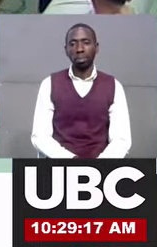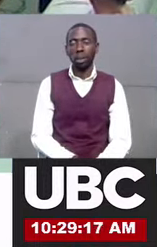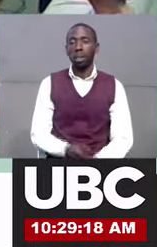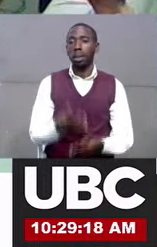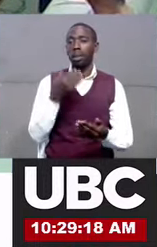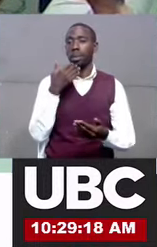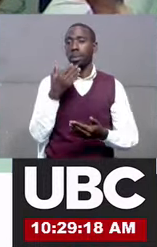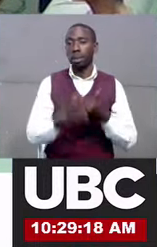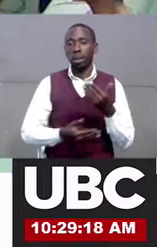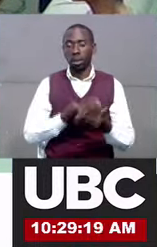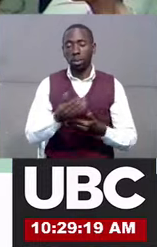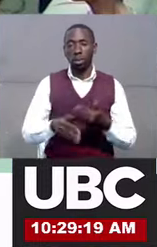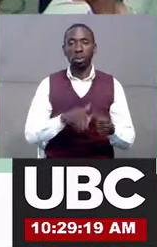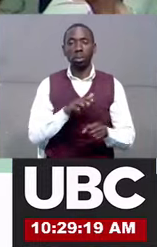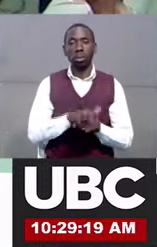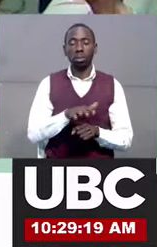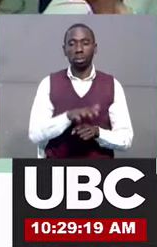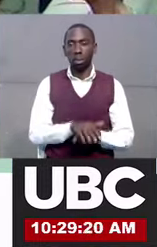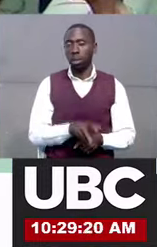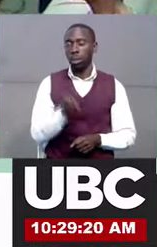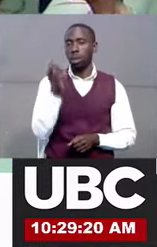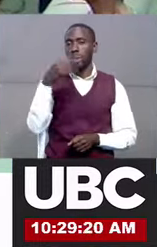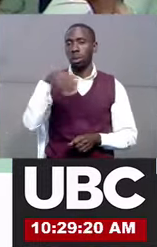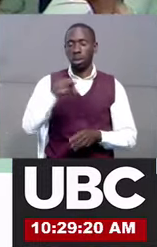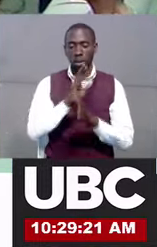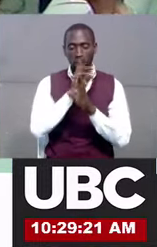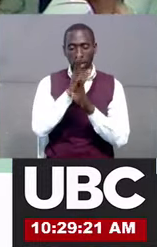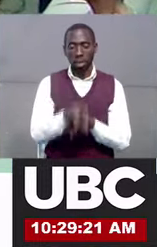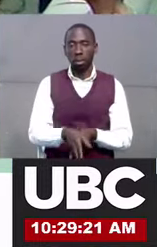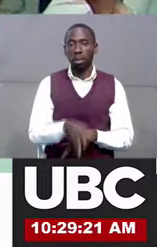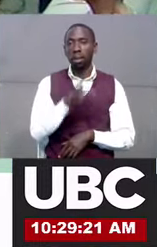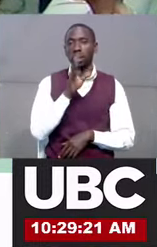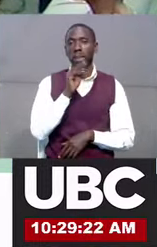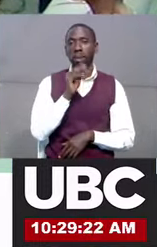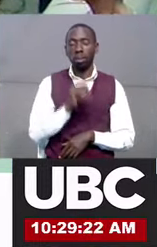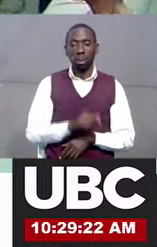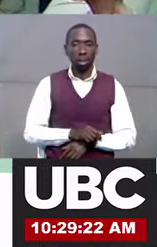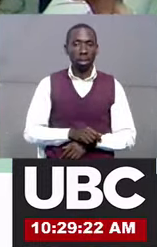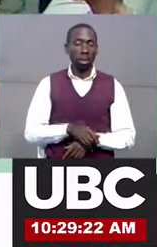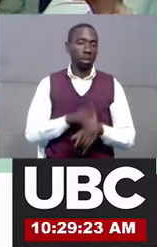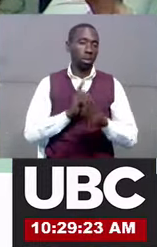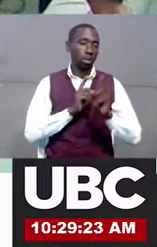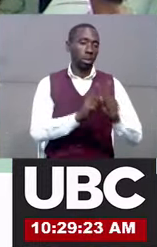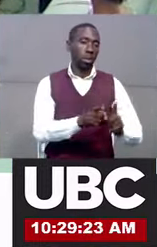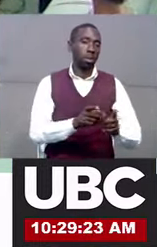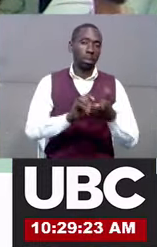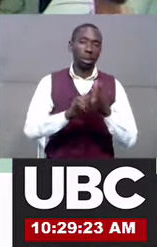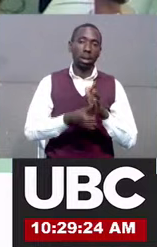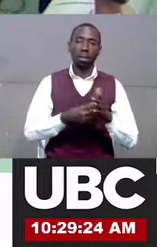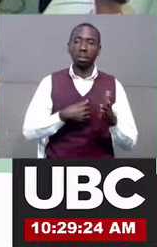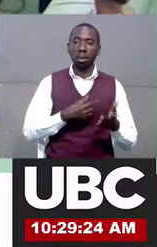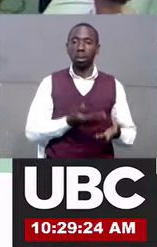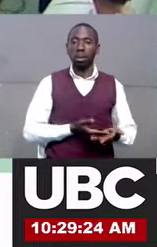Thank you so much, Right Honourable Speaker. The procedural matter I'm raising